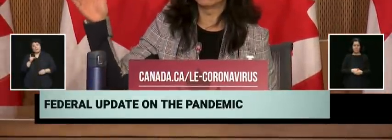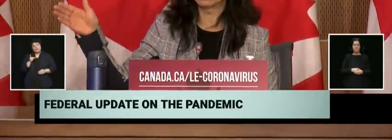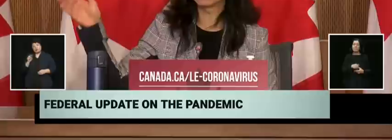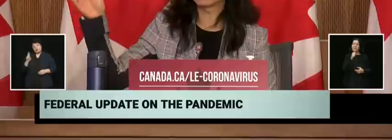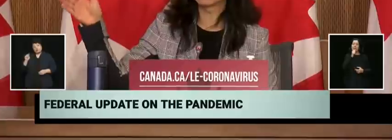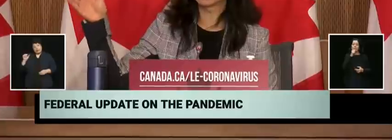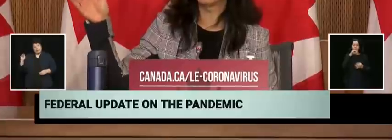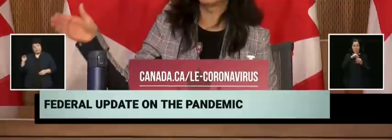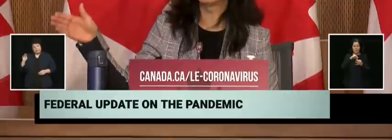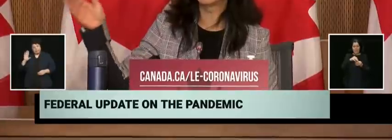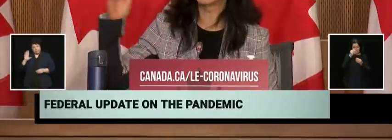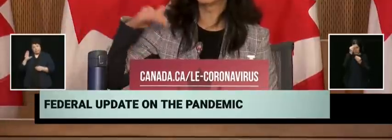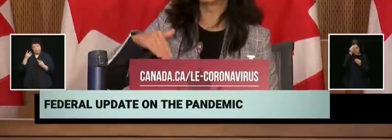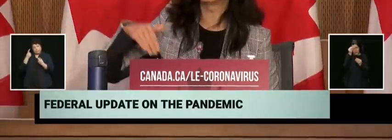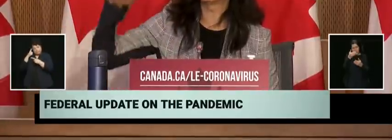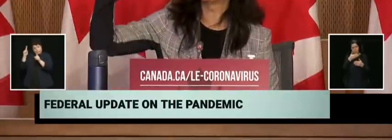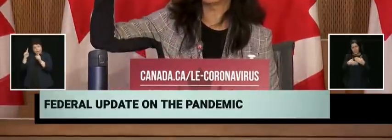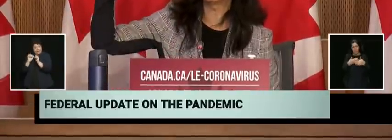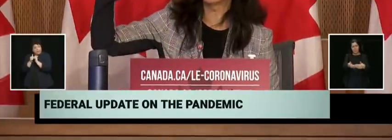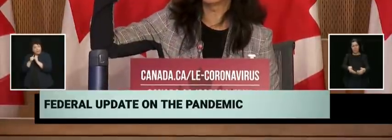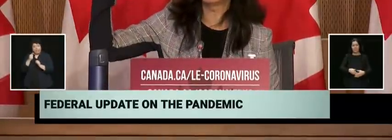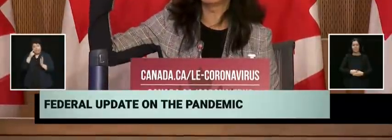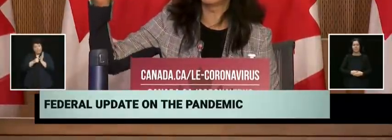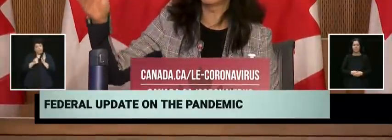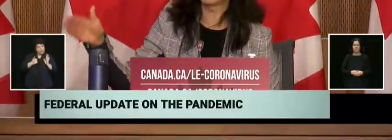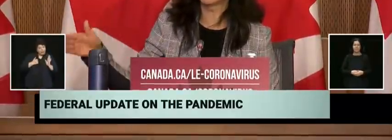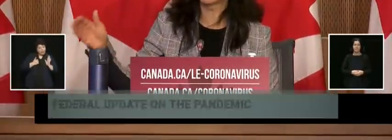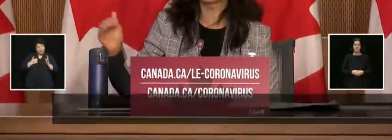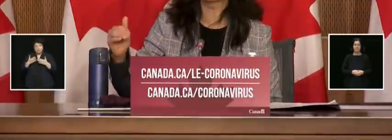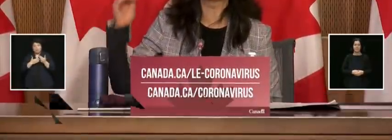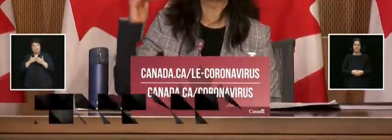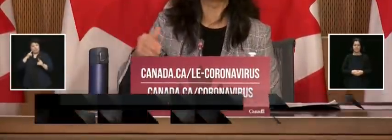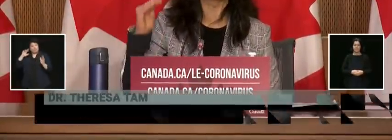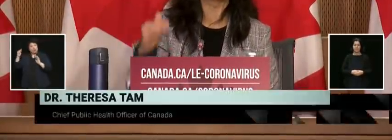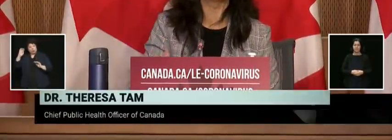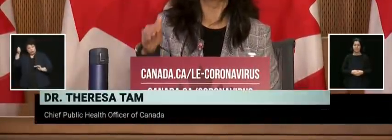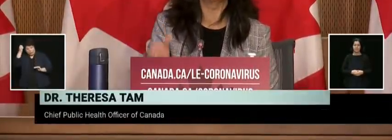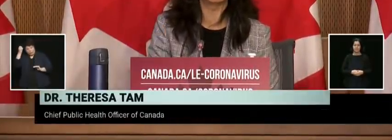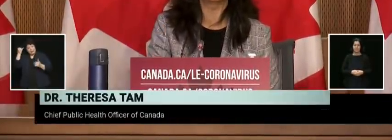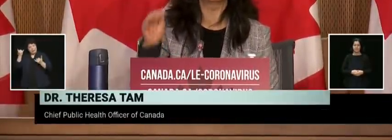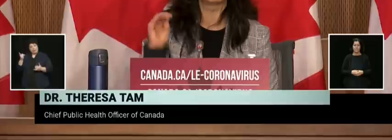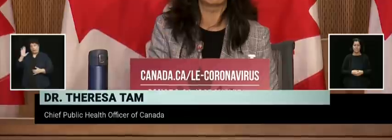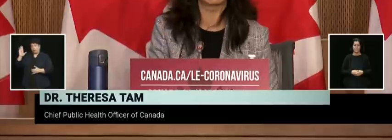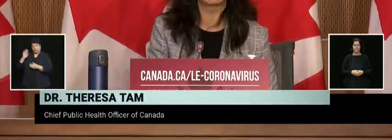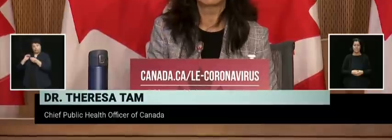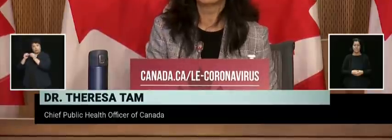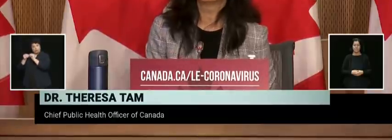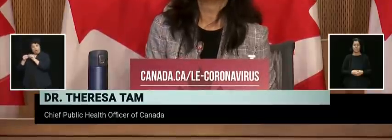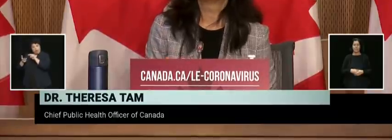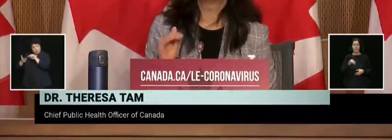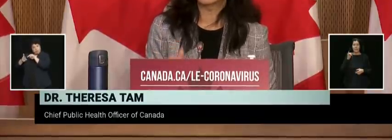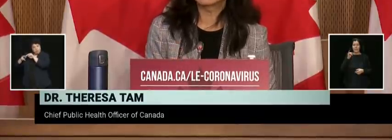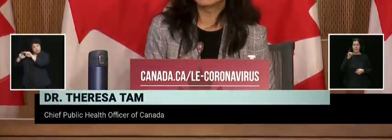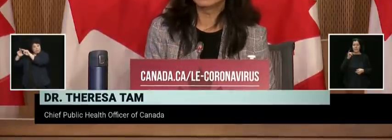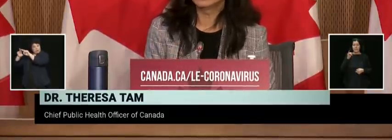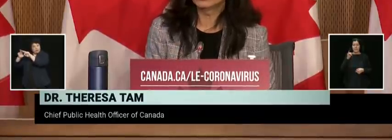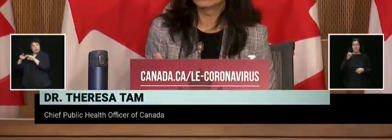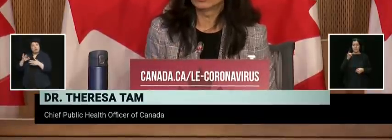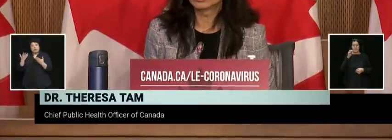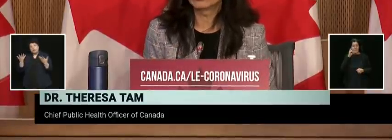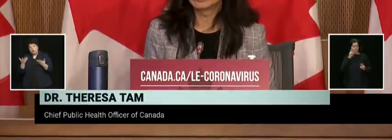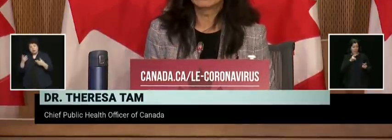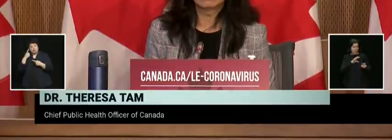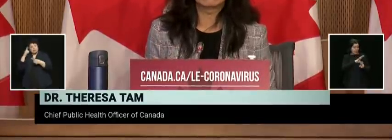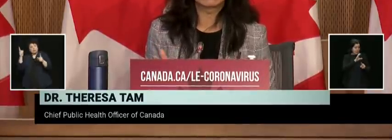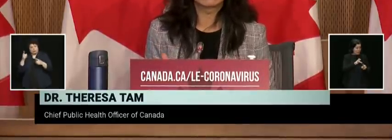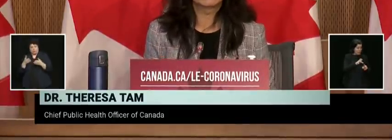in Europe, look at those European countries with the rapidly resurging in cases, the public health measures work. The vaccine in the